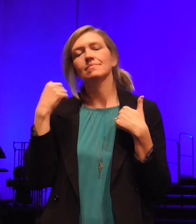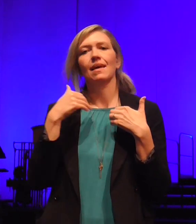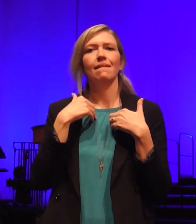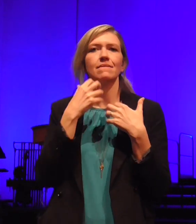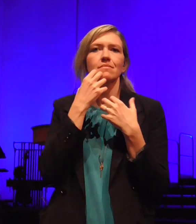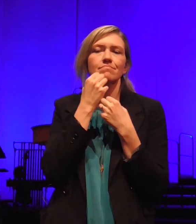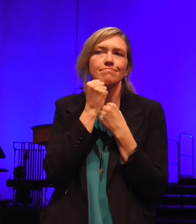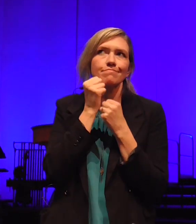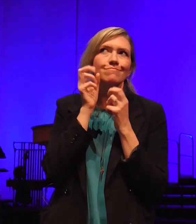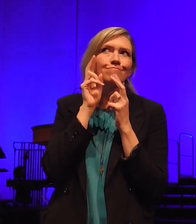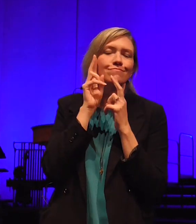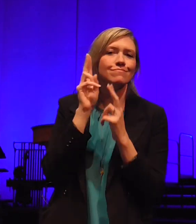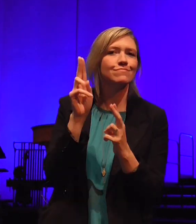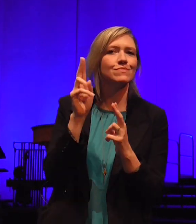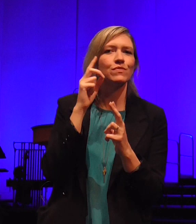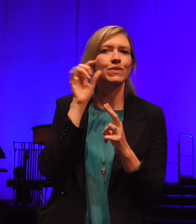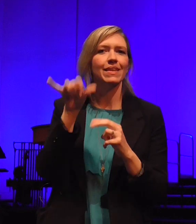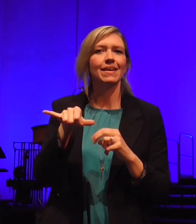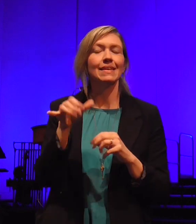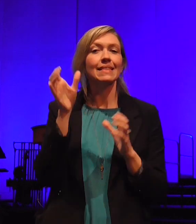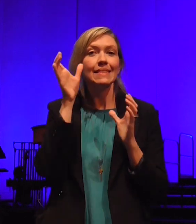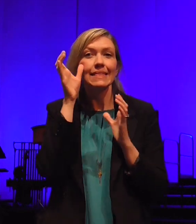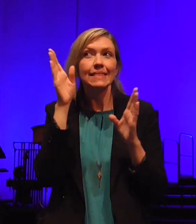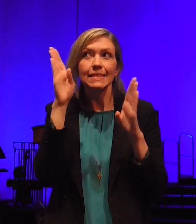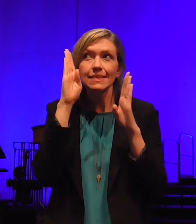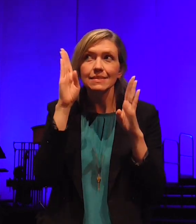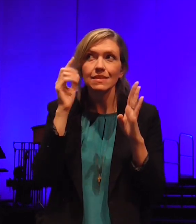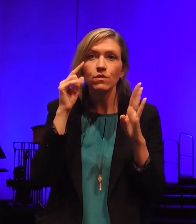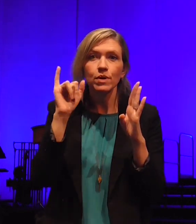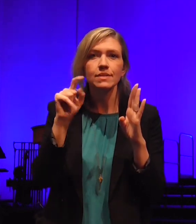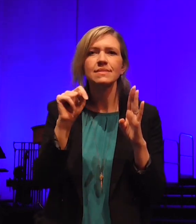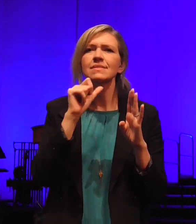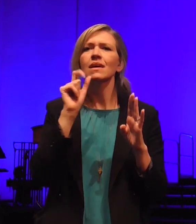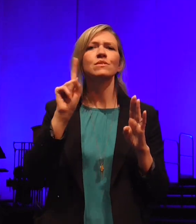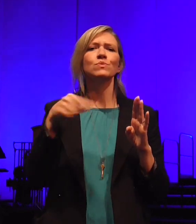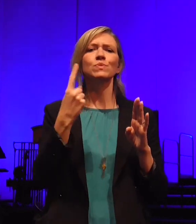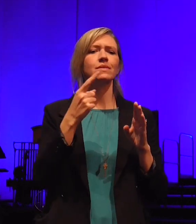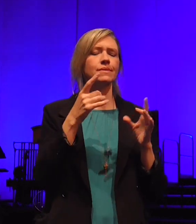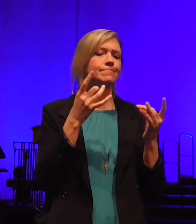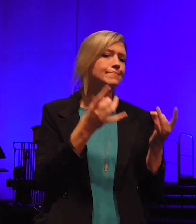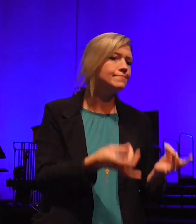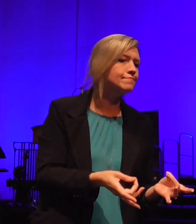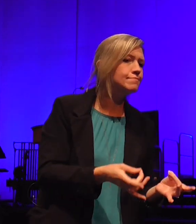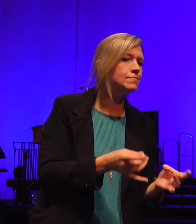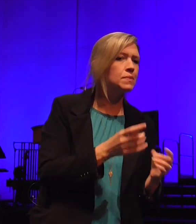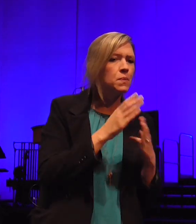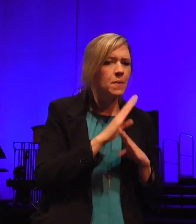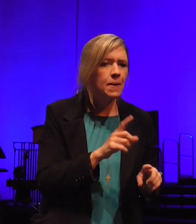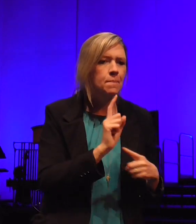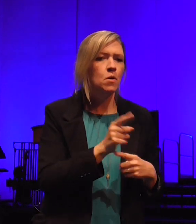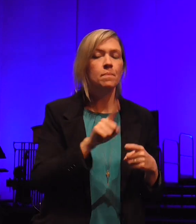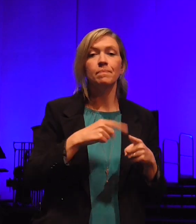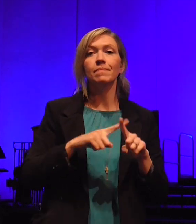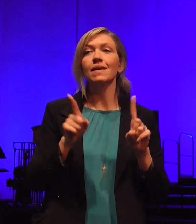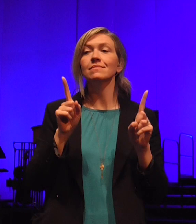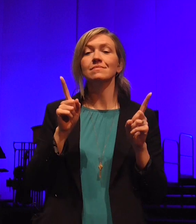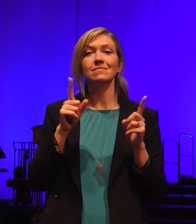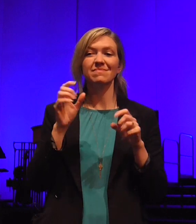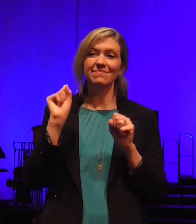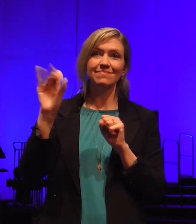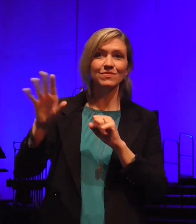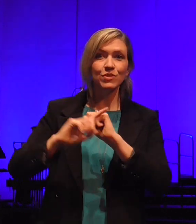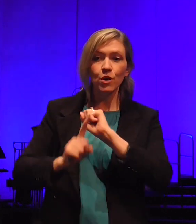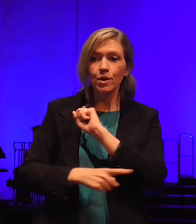Have reverence for it. Listen for it, not just in your meditation, but when you're taking out the garbage, checking the